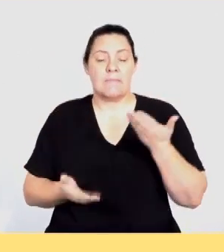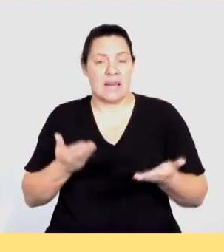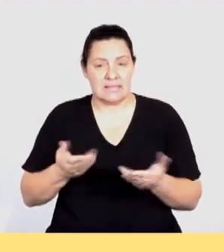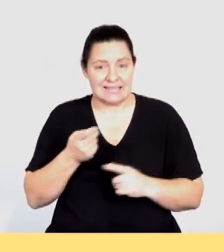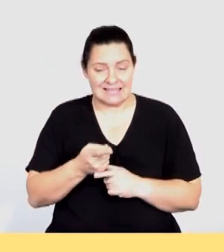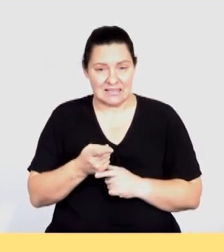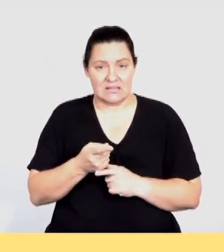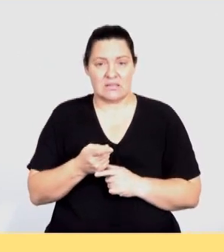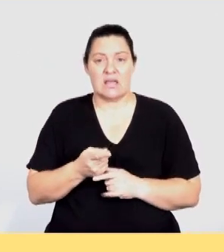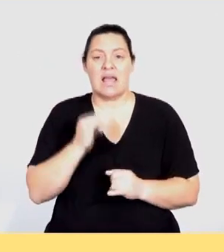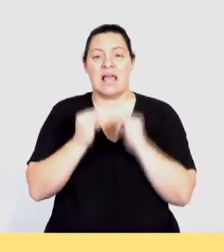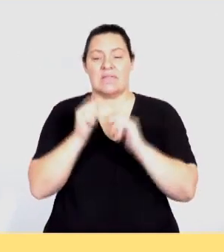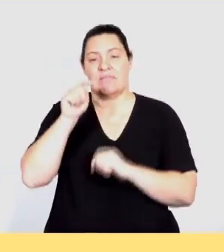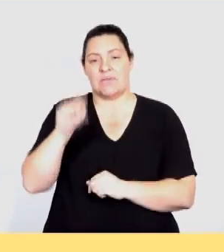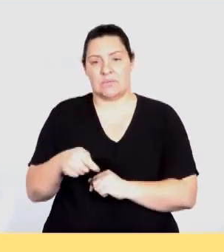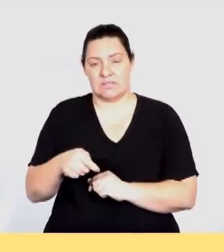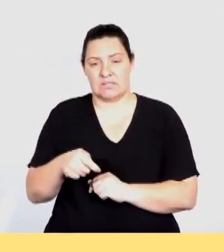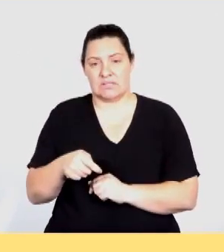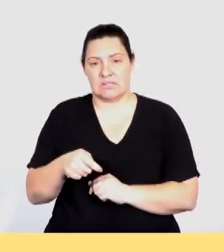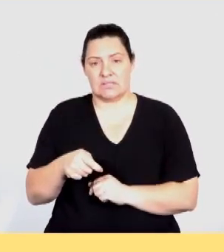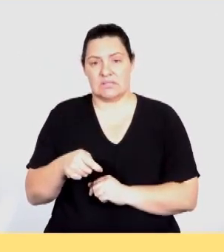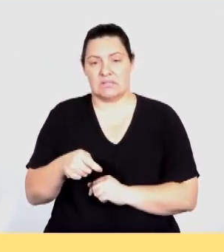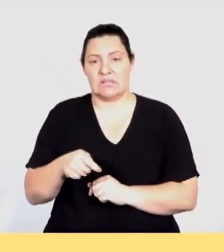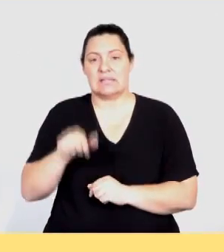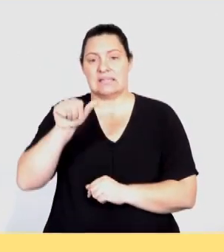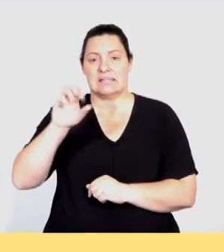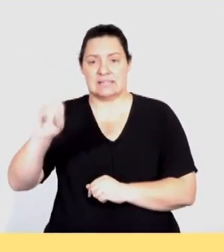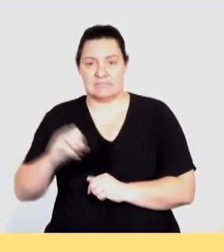3,600. The balance will now be